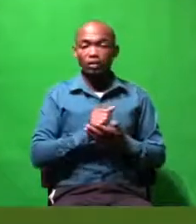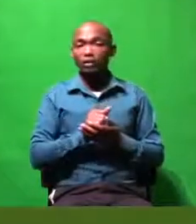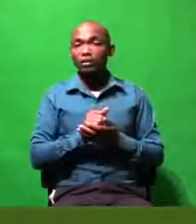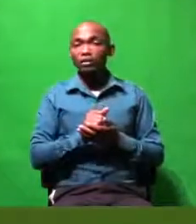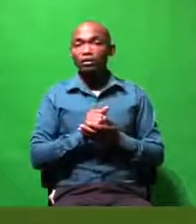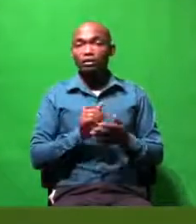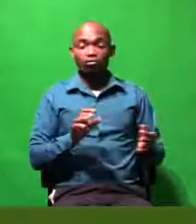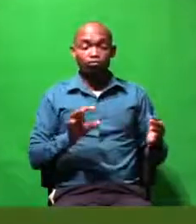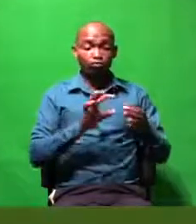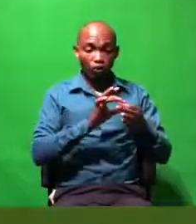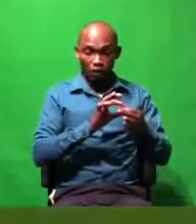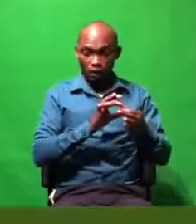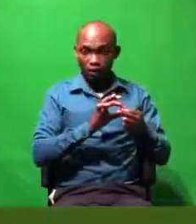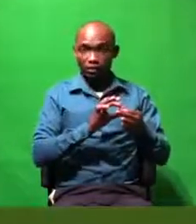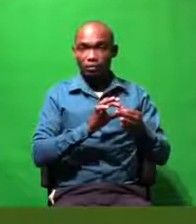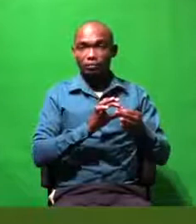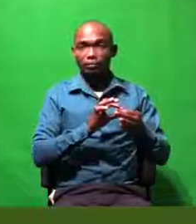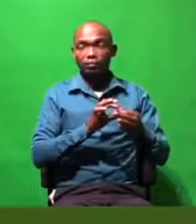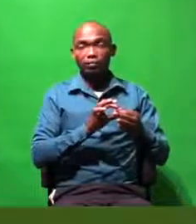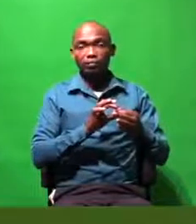to conduct